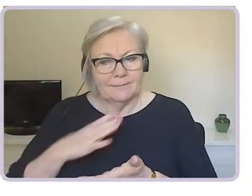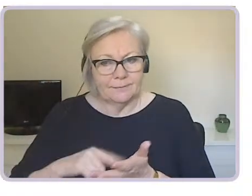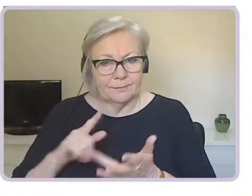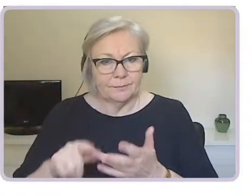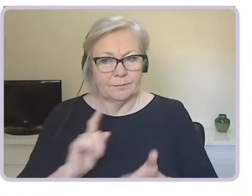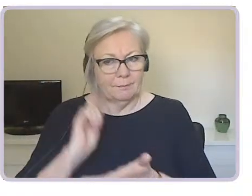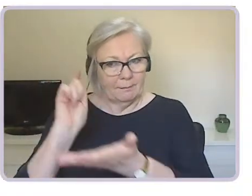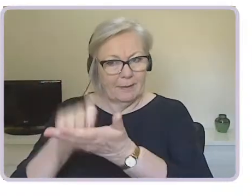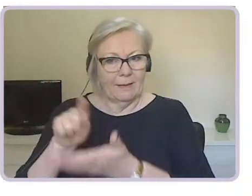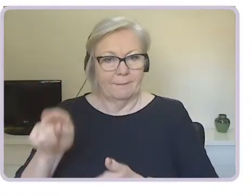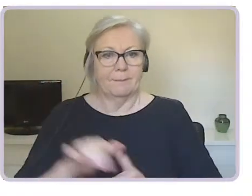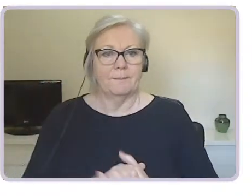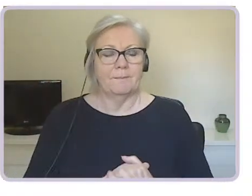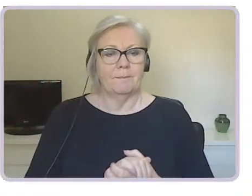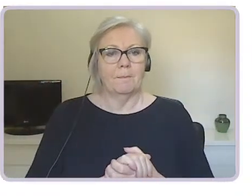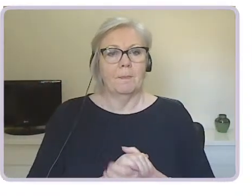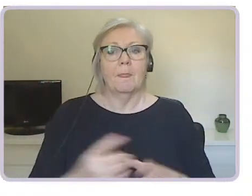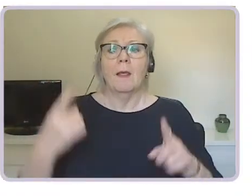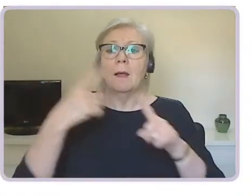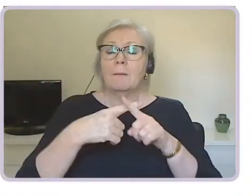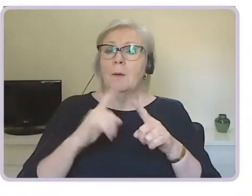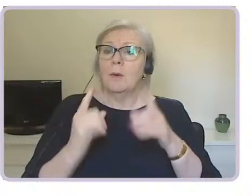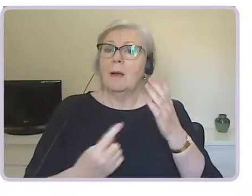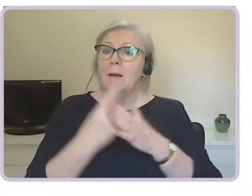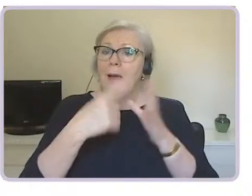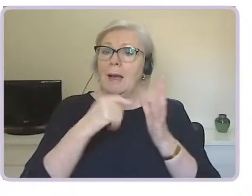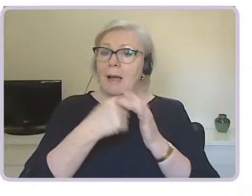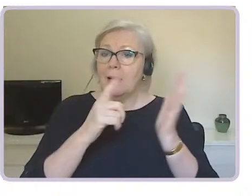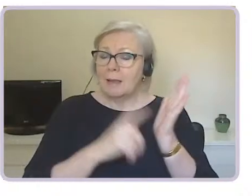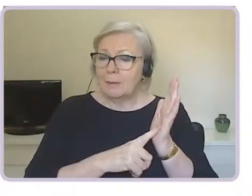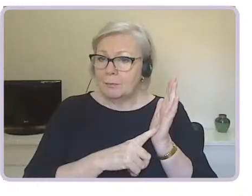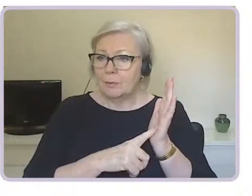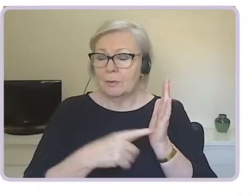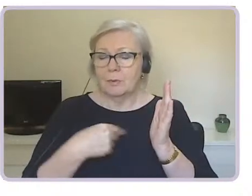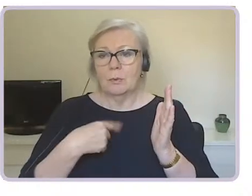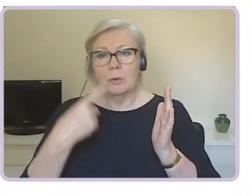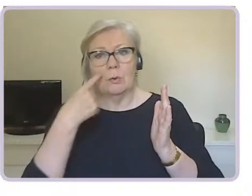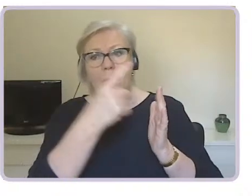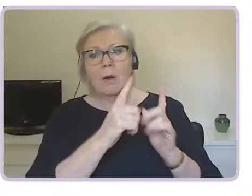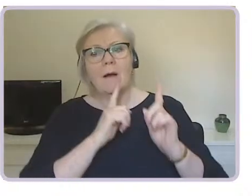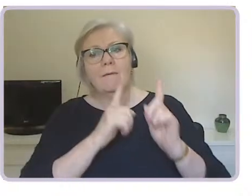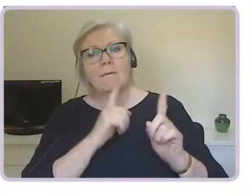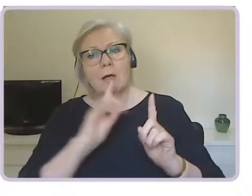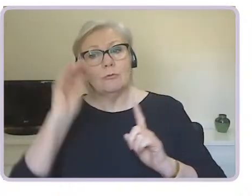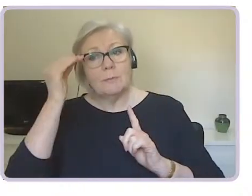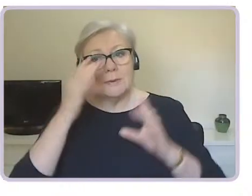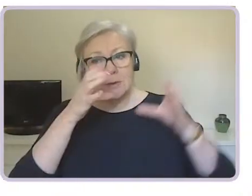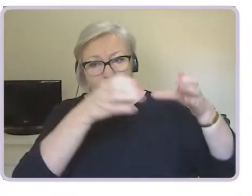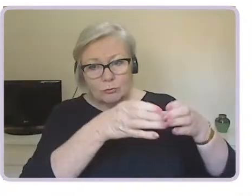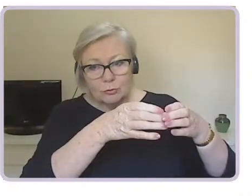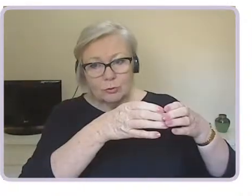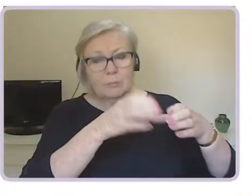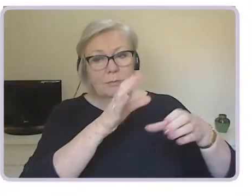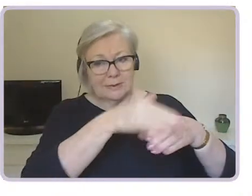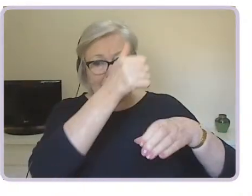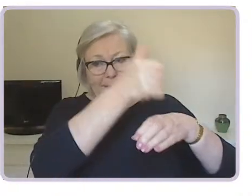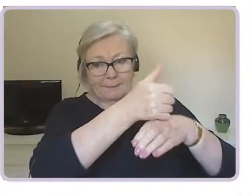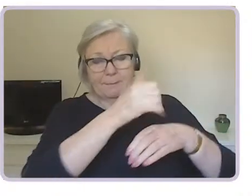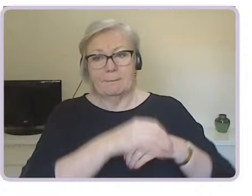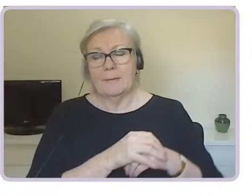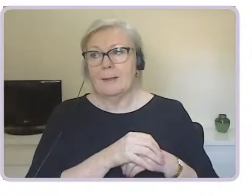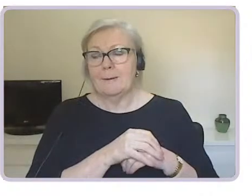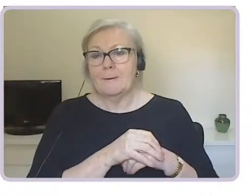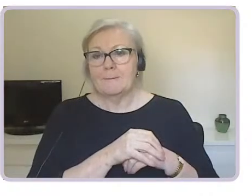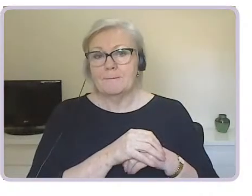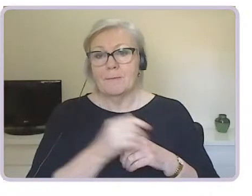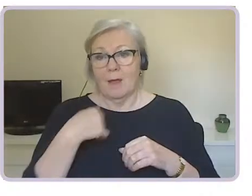I think then in April we saw the advisory committee established, on which I'm part